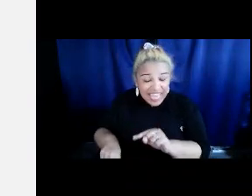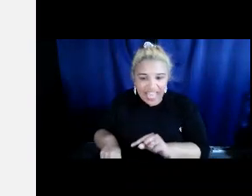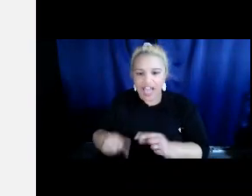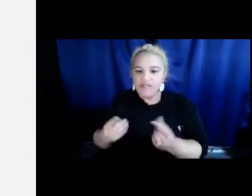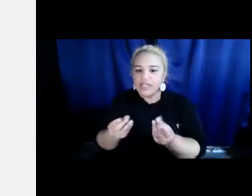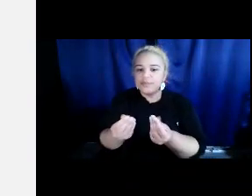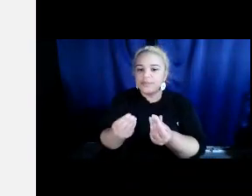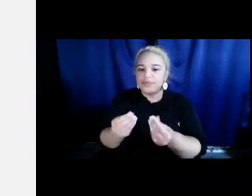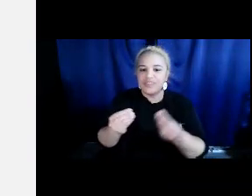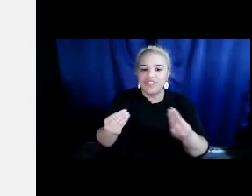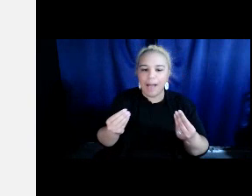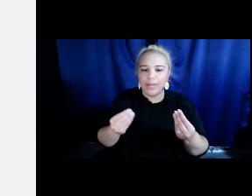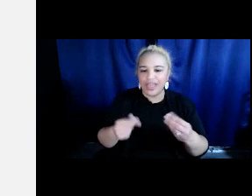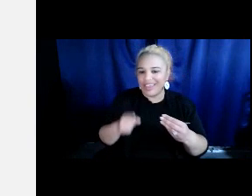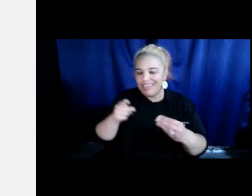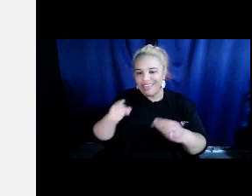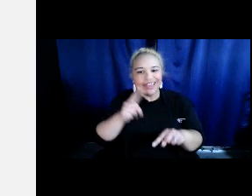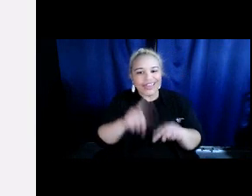and creating areas of dim lighting.